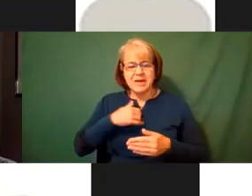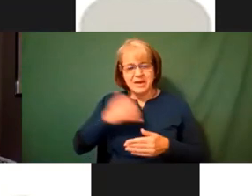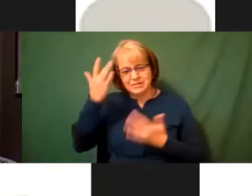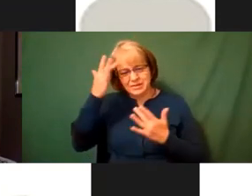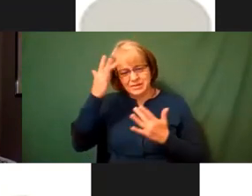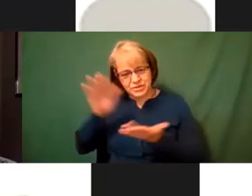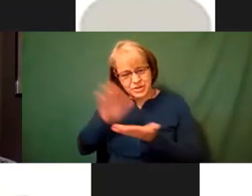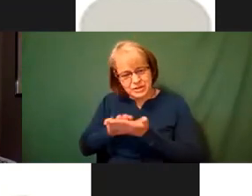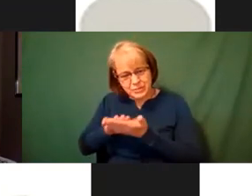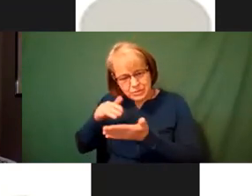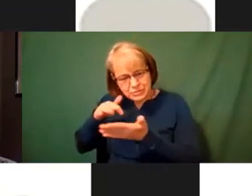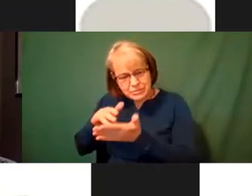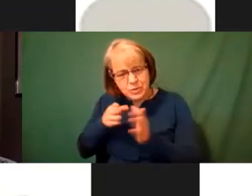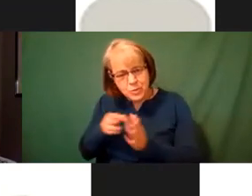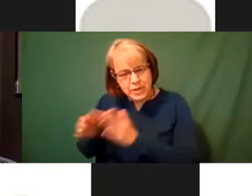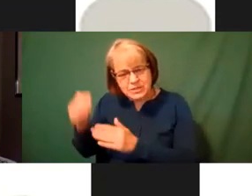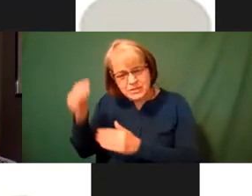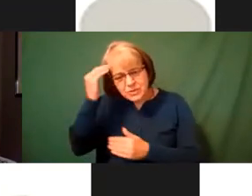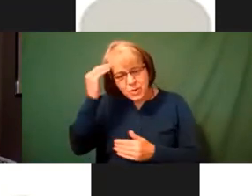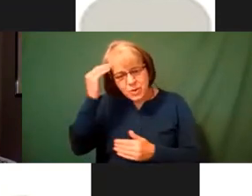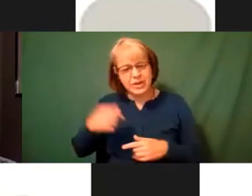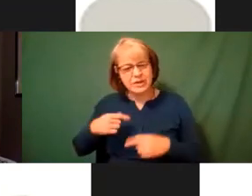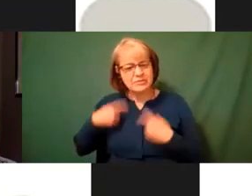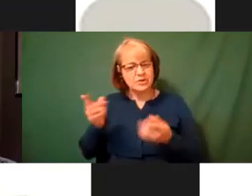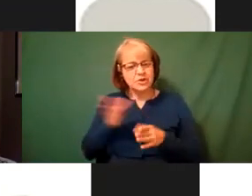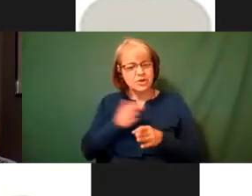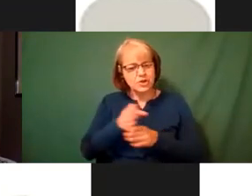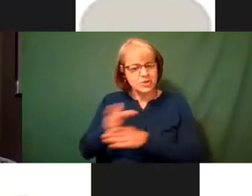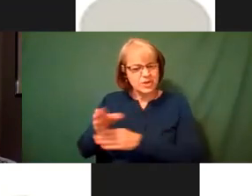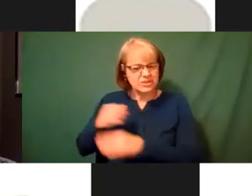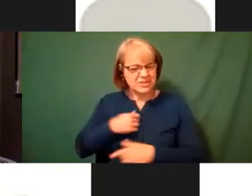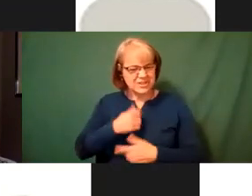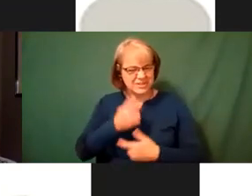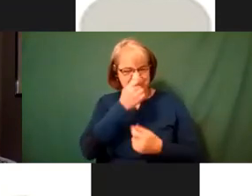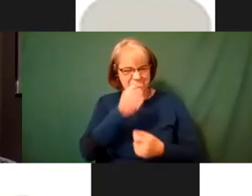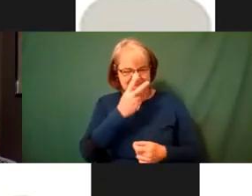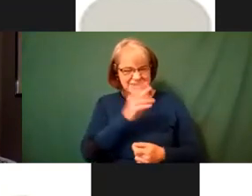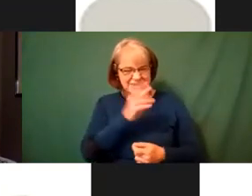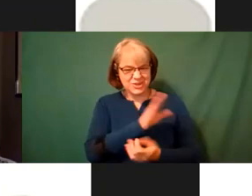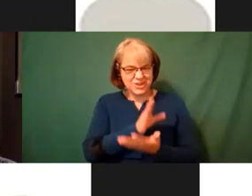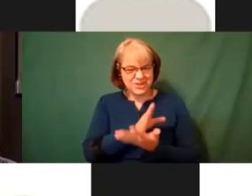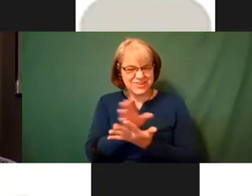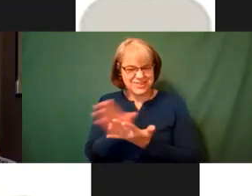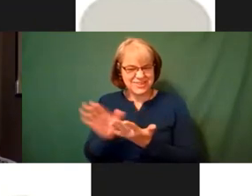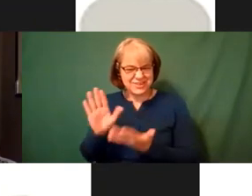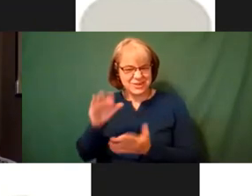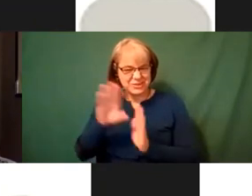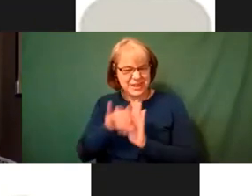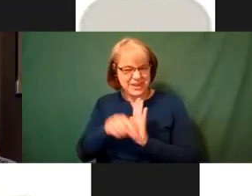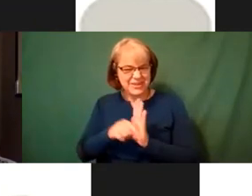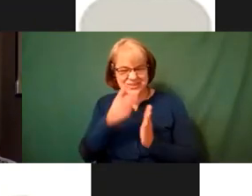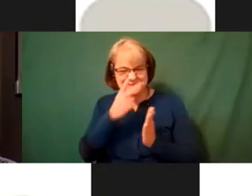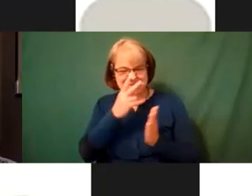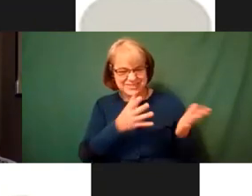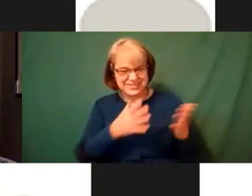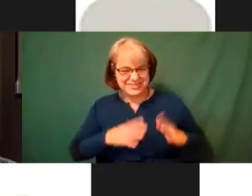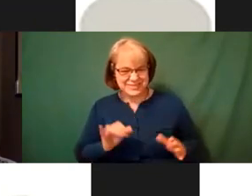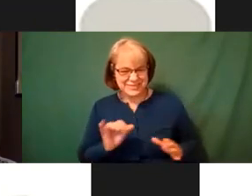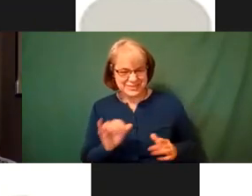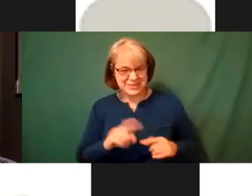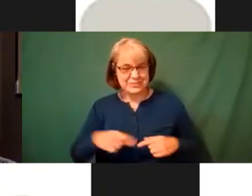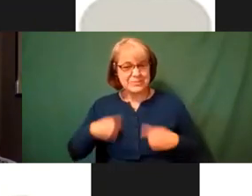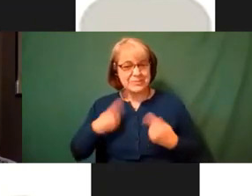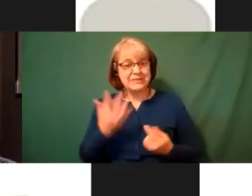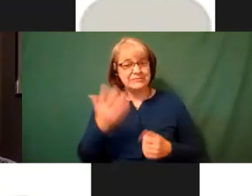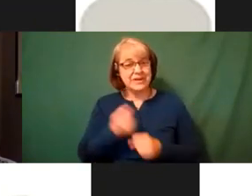for 11 years, and I'm curious about what I can go look at to see her in. But 5 years of backpacking